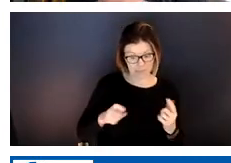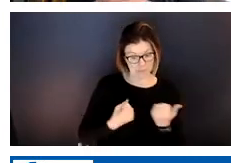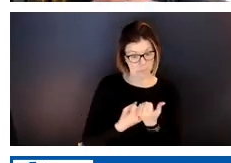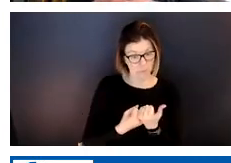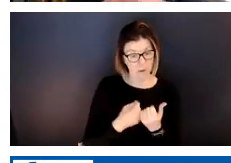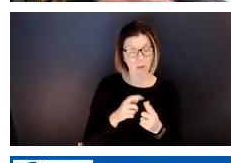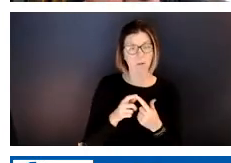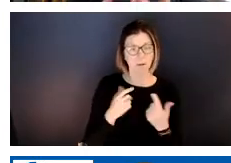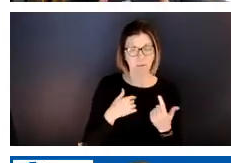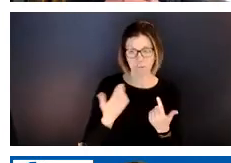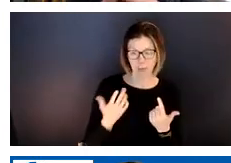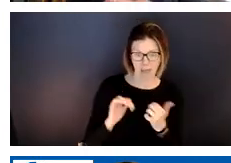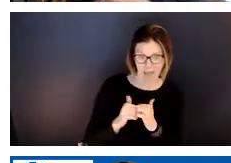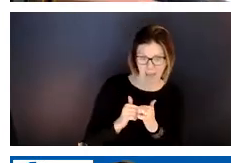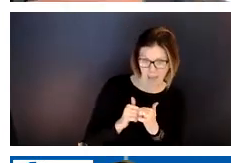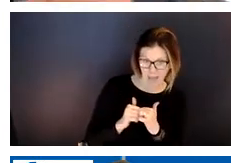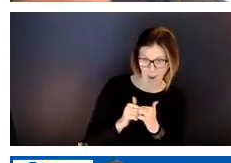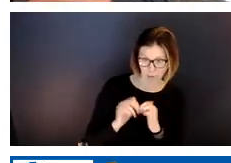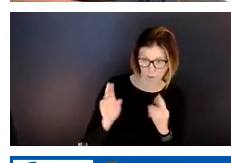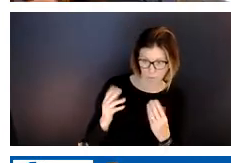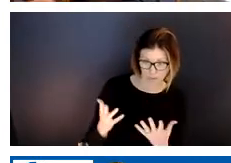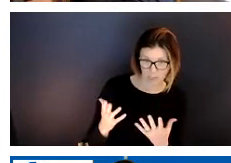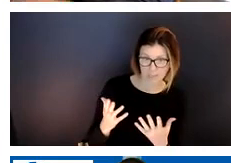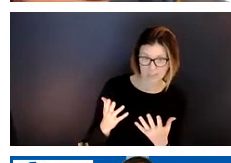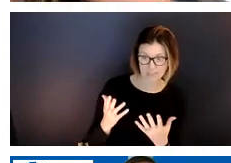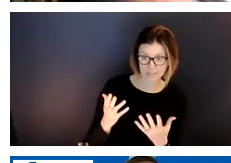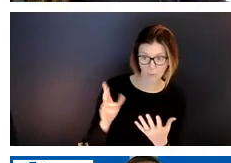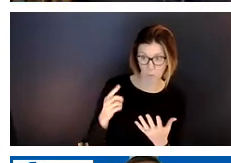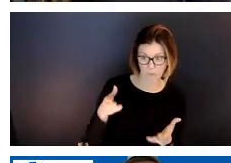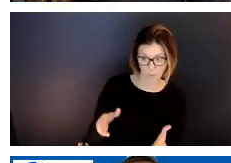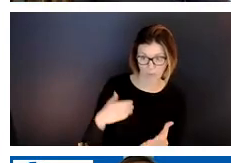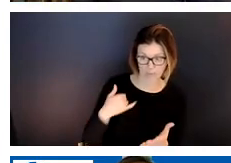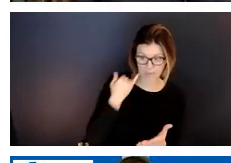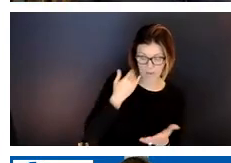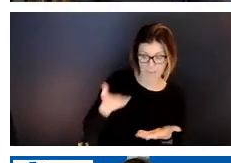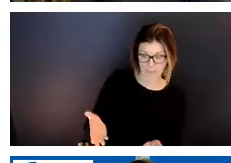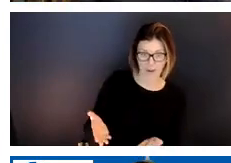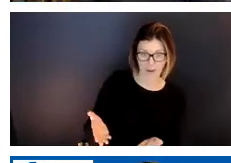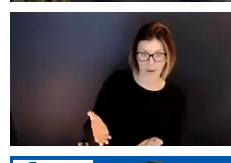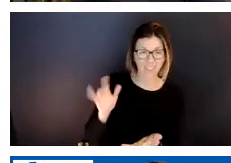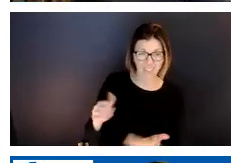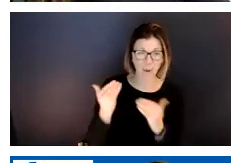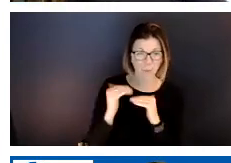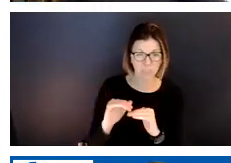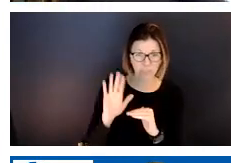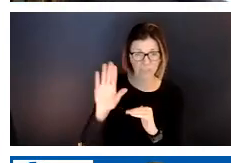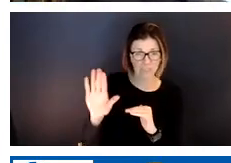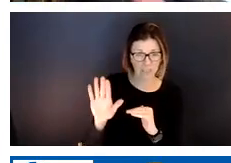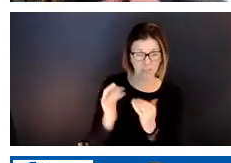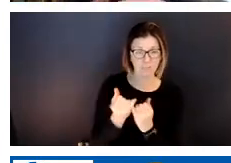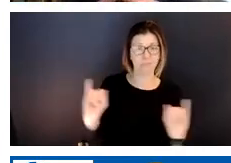only way that I'm able to provide it is being there, inherently those will restrict those sort of